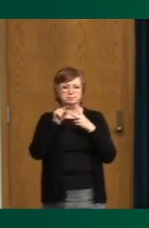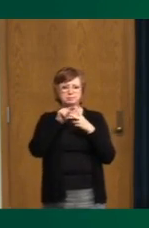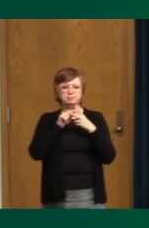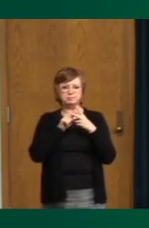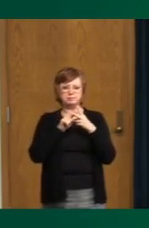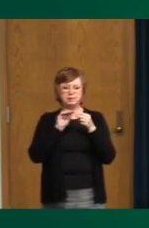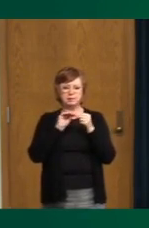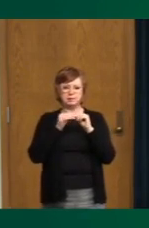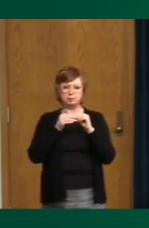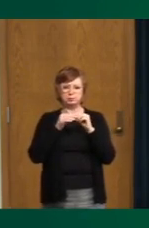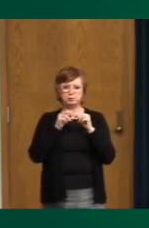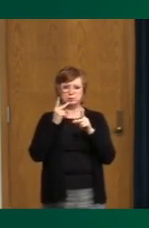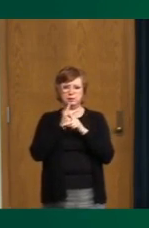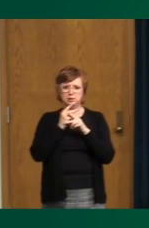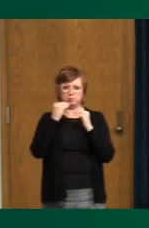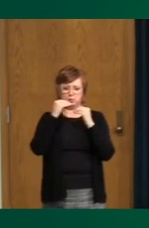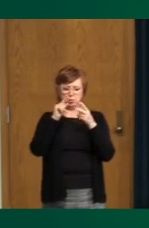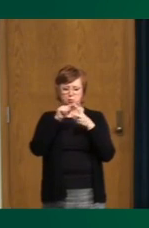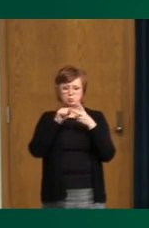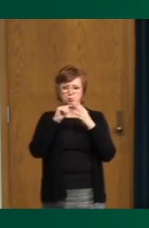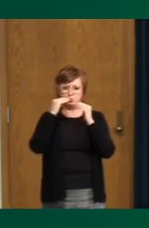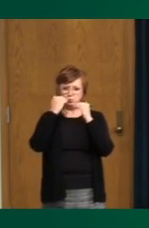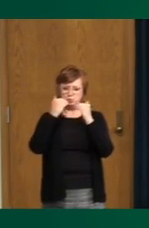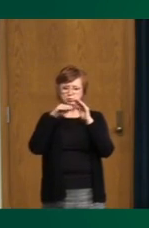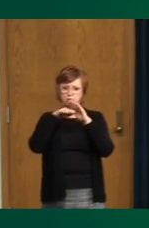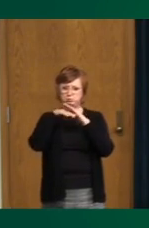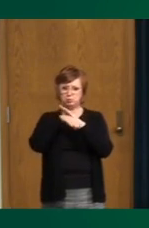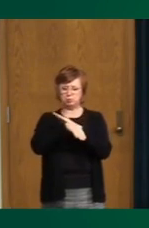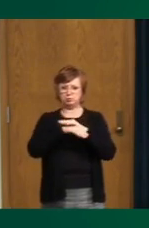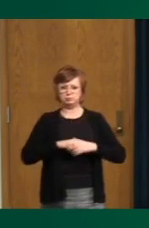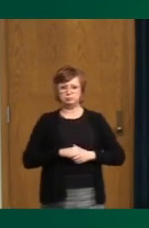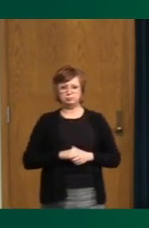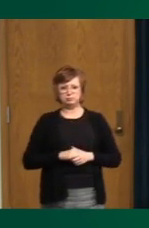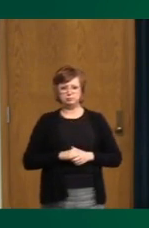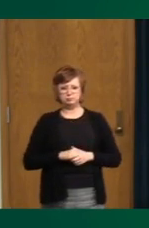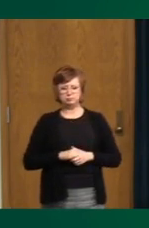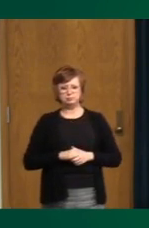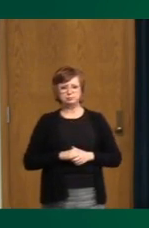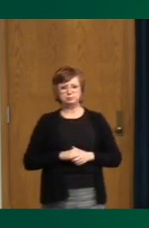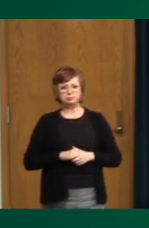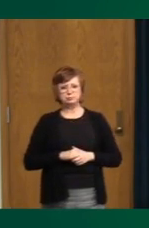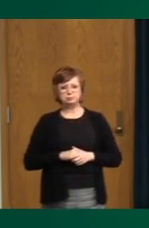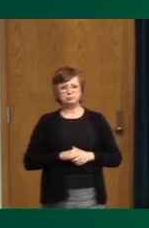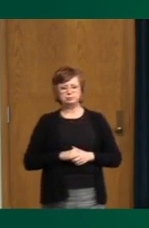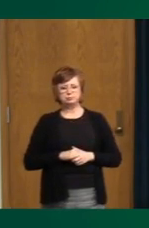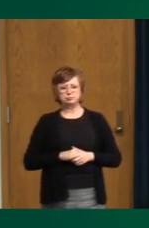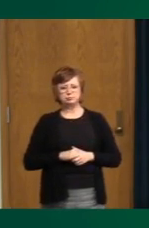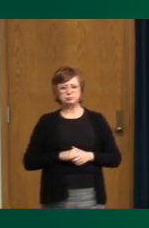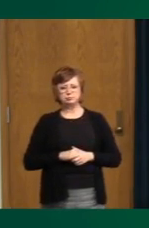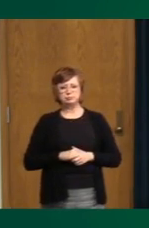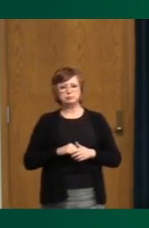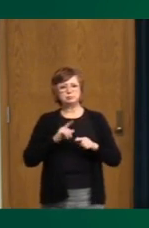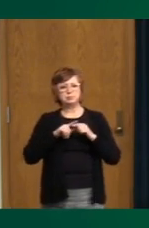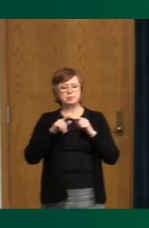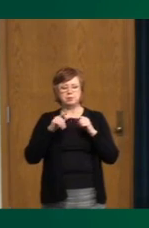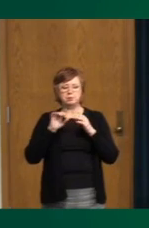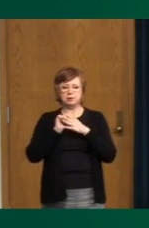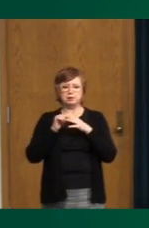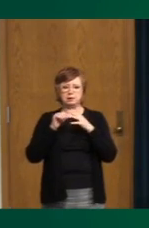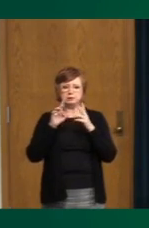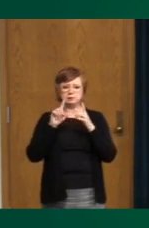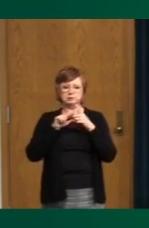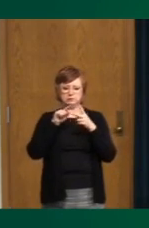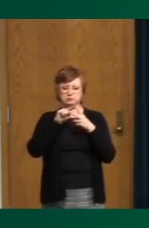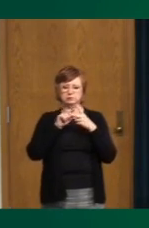that's another area that that has to be managed, and that sometimes if that is coming under pressure, as is right now, that